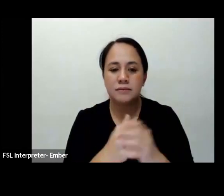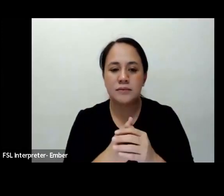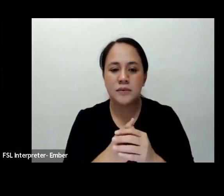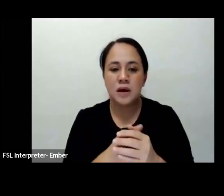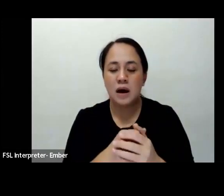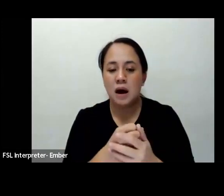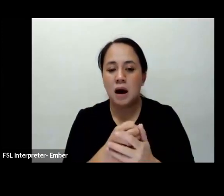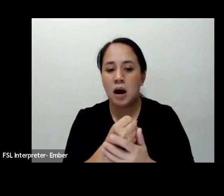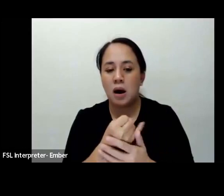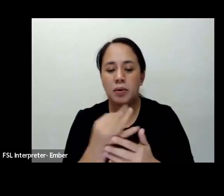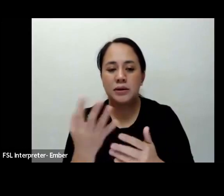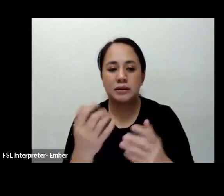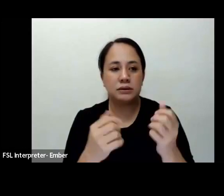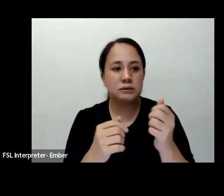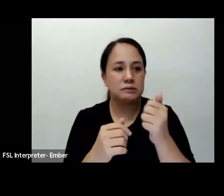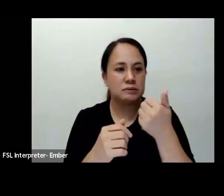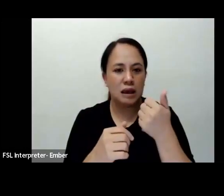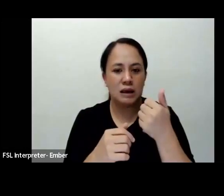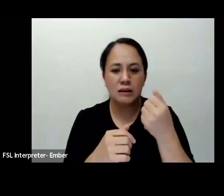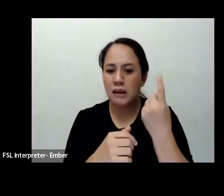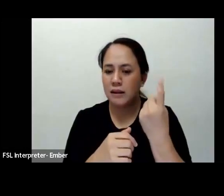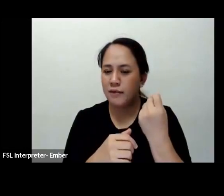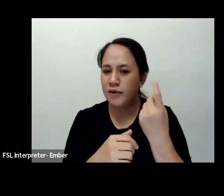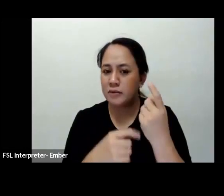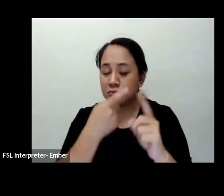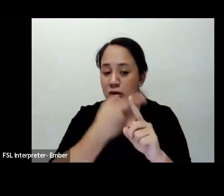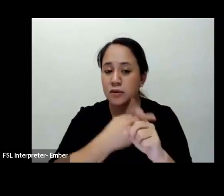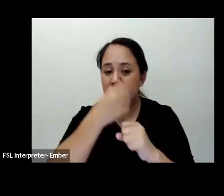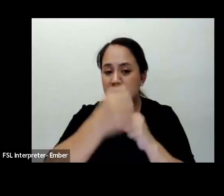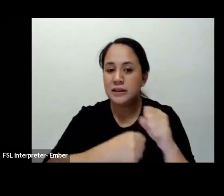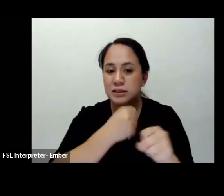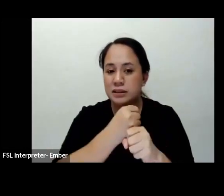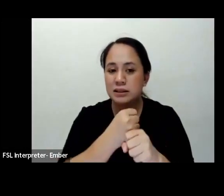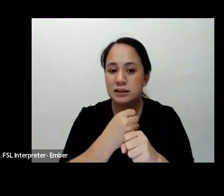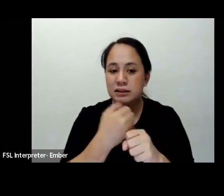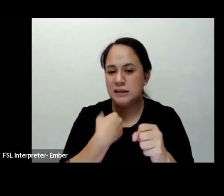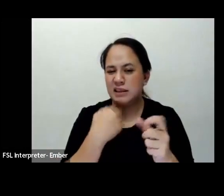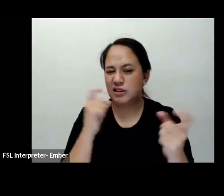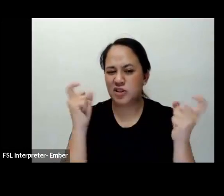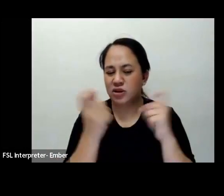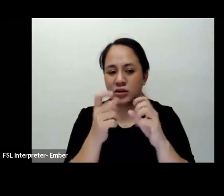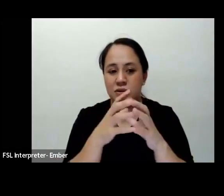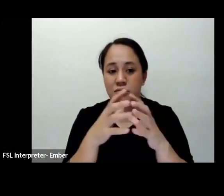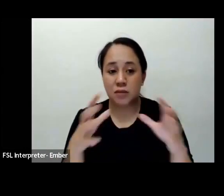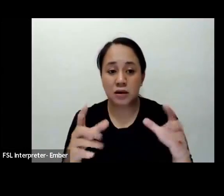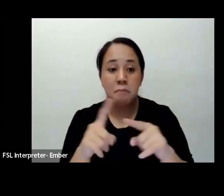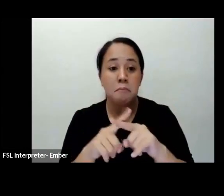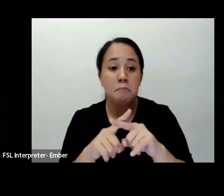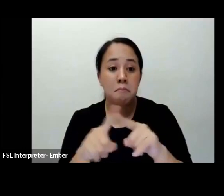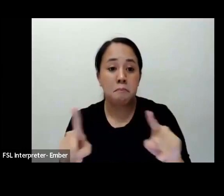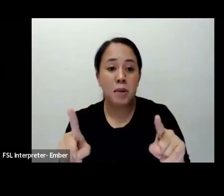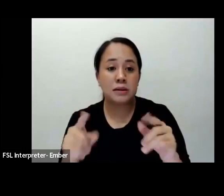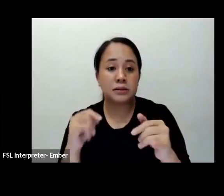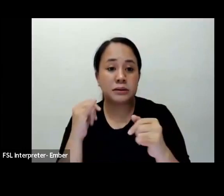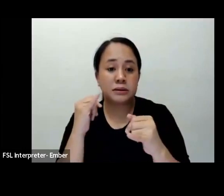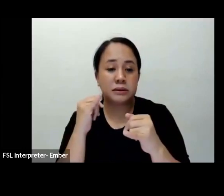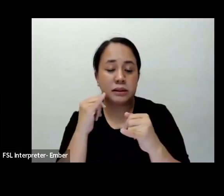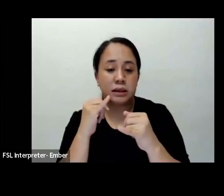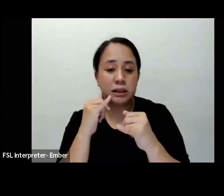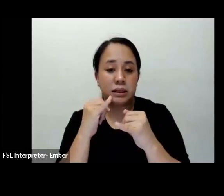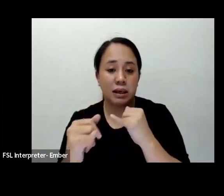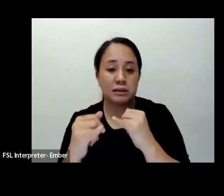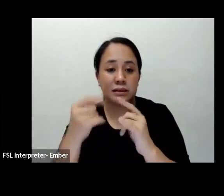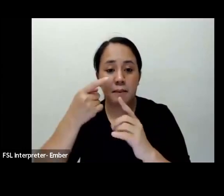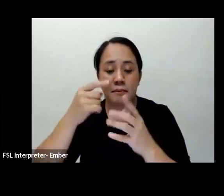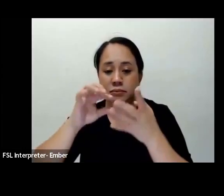first 10, 11 months of the year will probably not change very much. But the last month of 2021